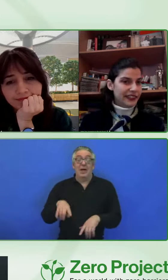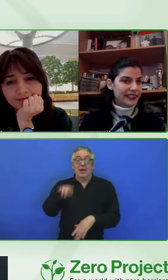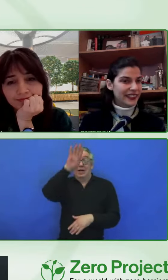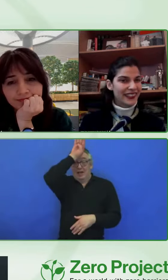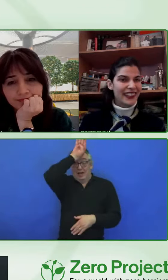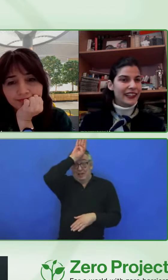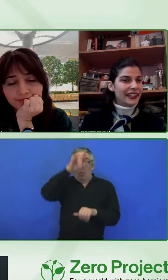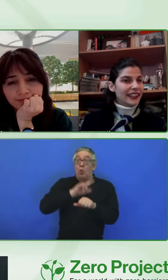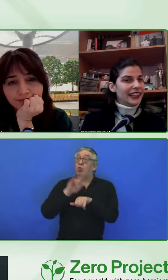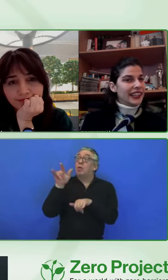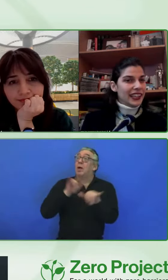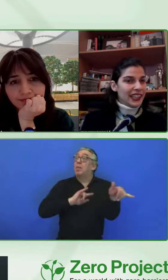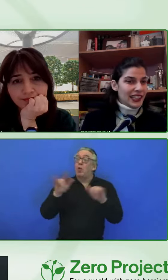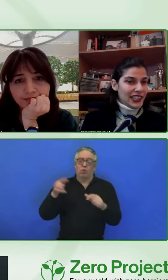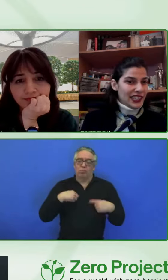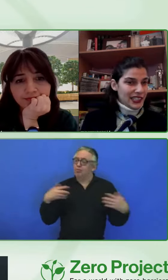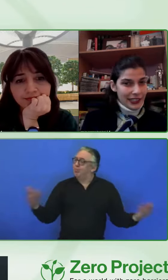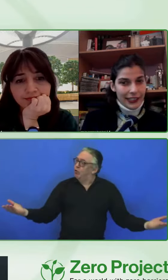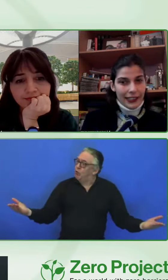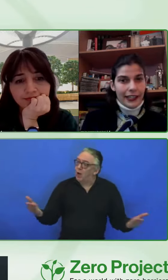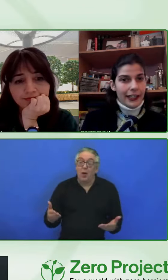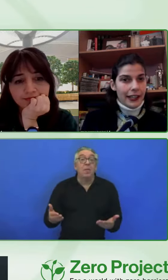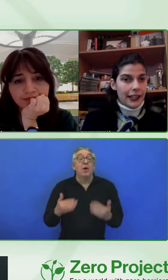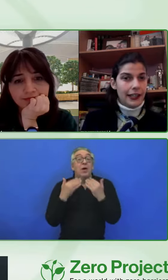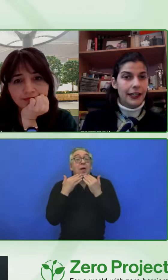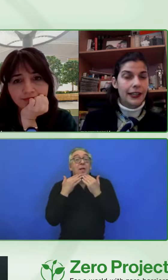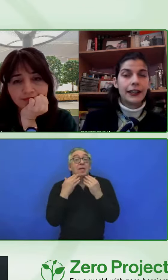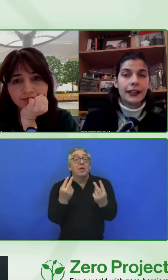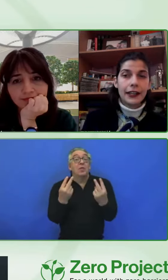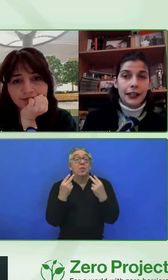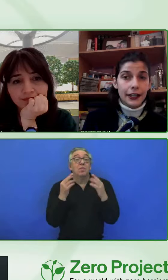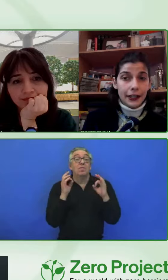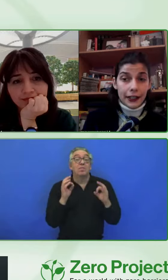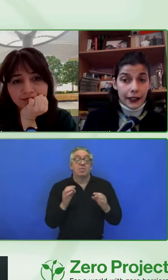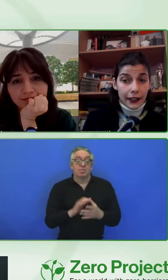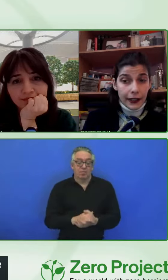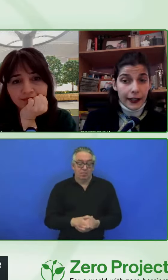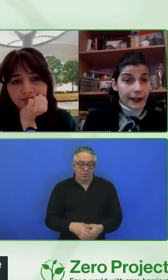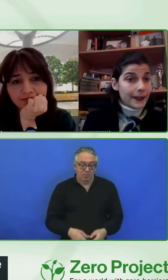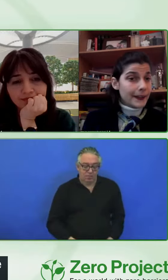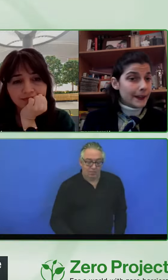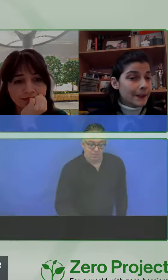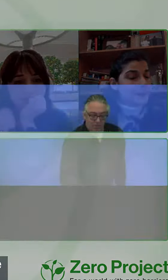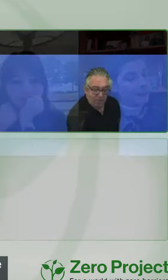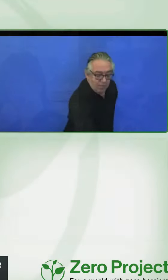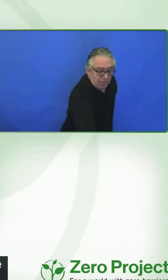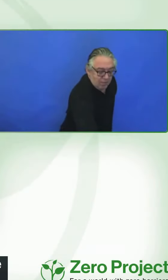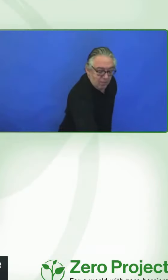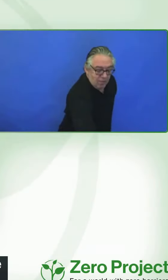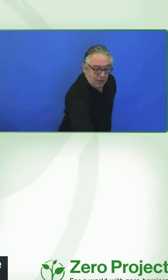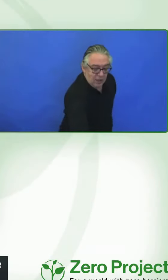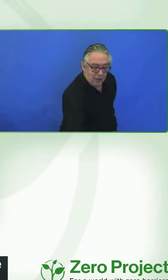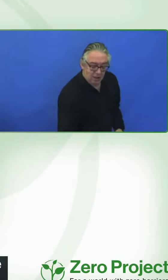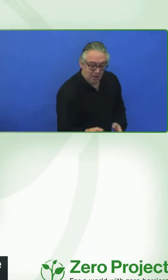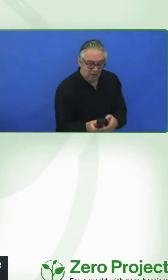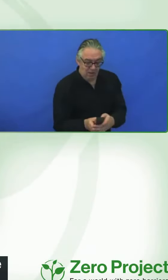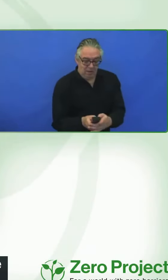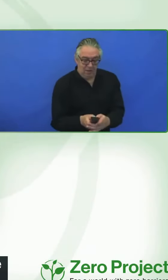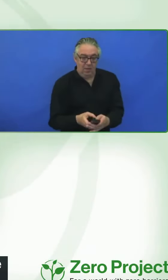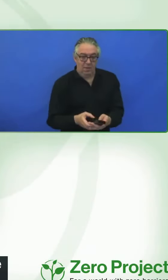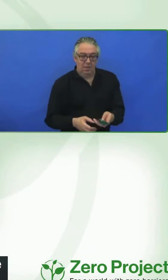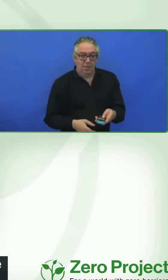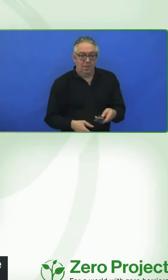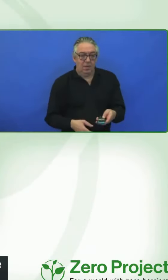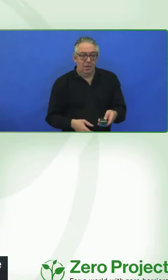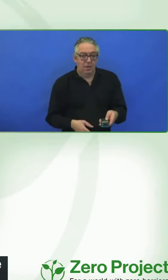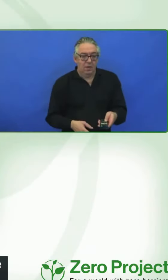Thank you. Thank you very much. I was extremely impressed by the range of solutions and the amount of choice that